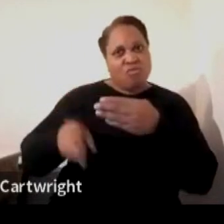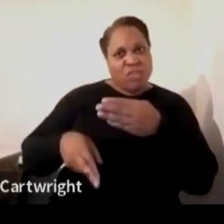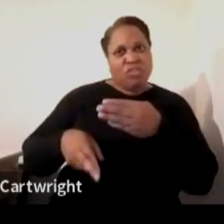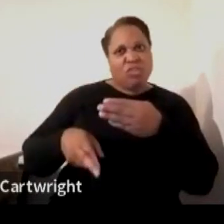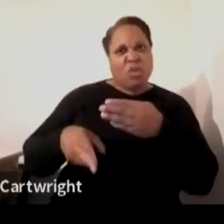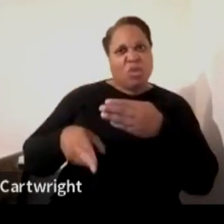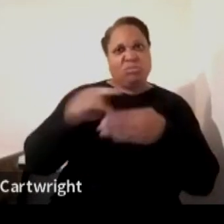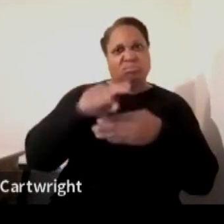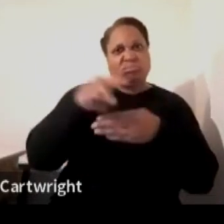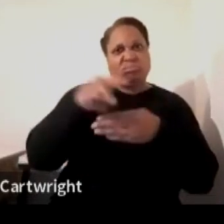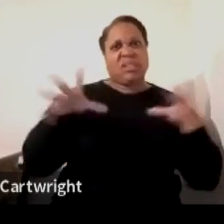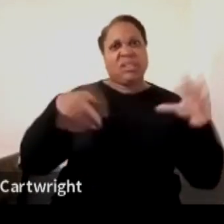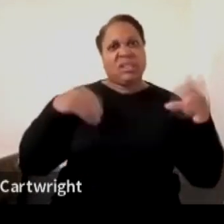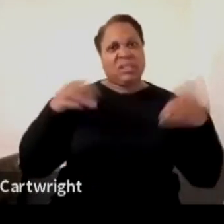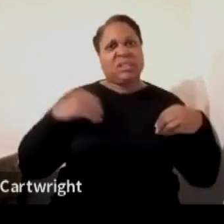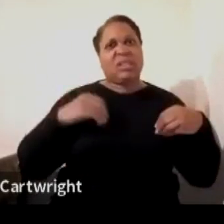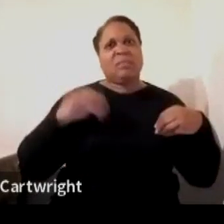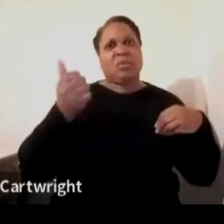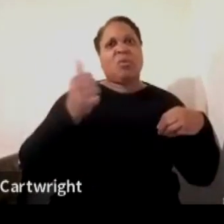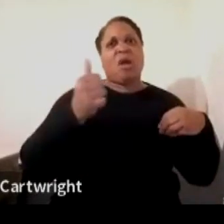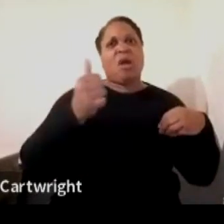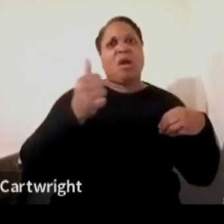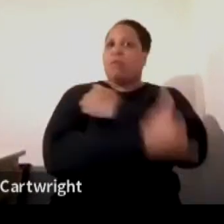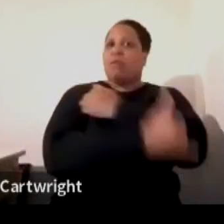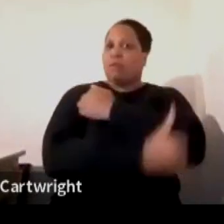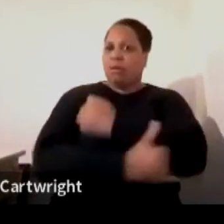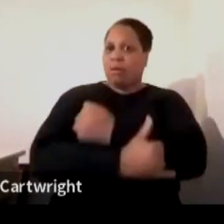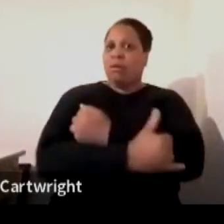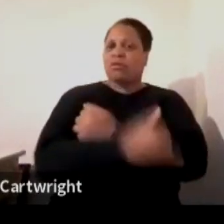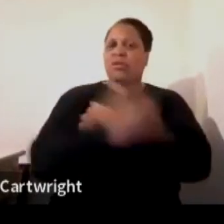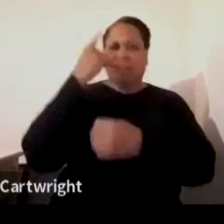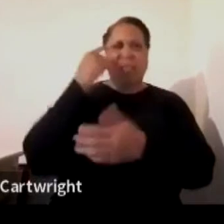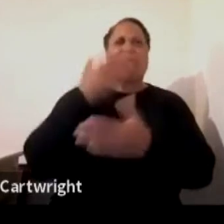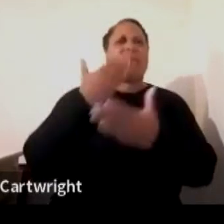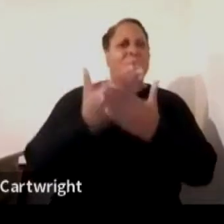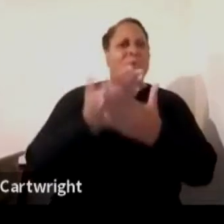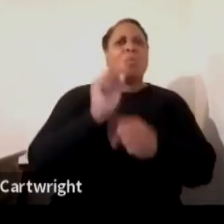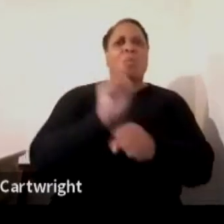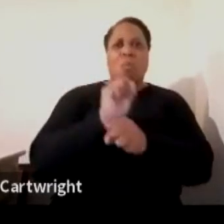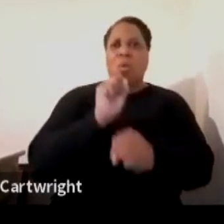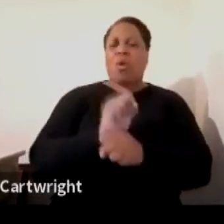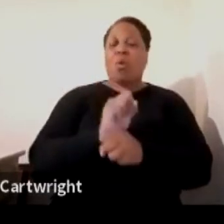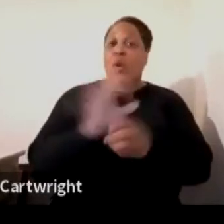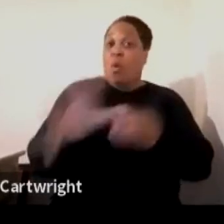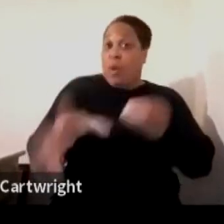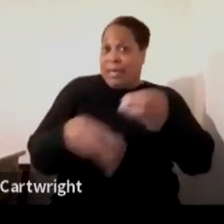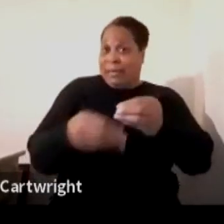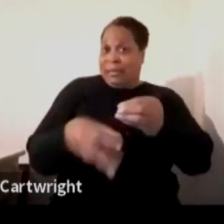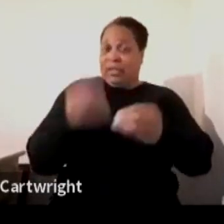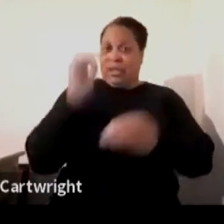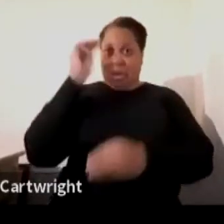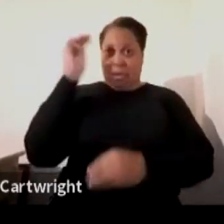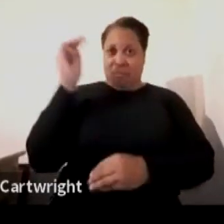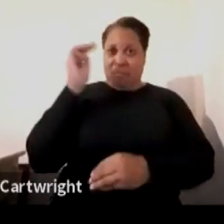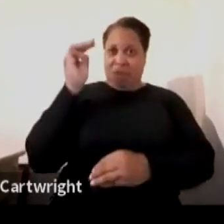all these jurisdictions and make that work well. In addition to that, the ministry is also working on a plan